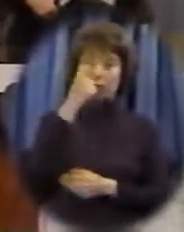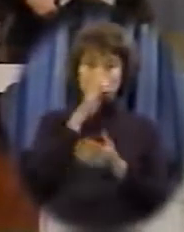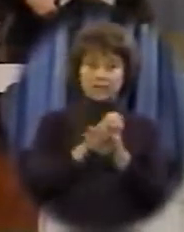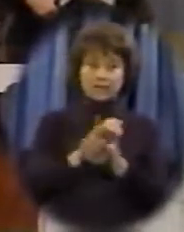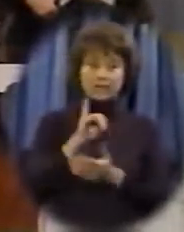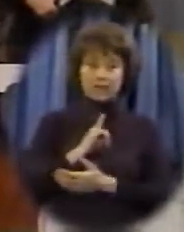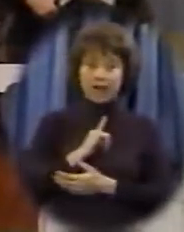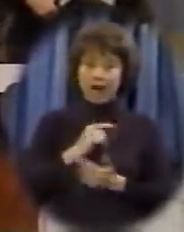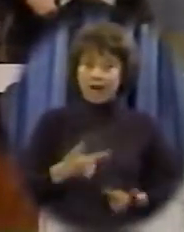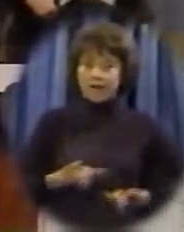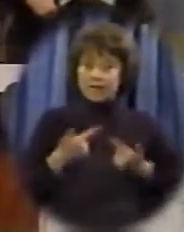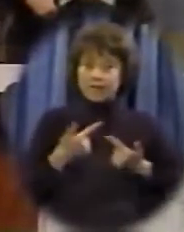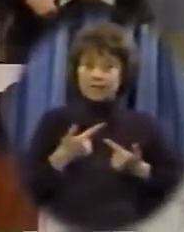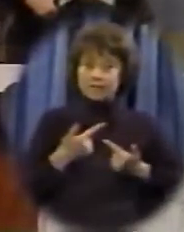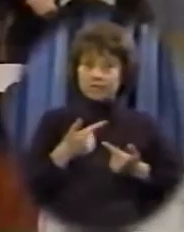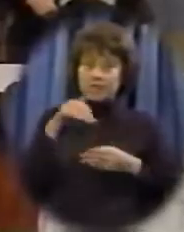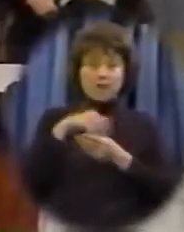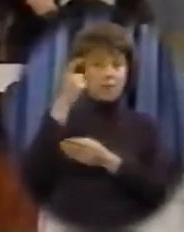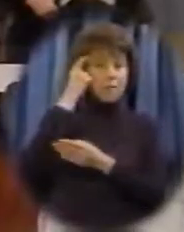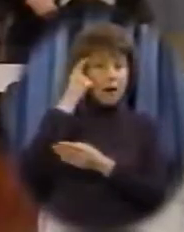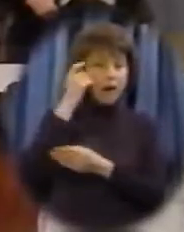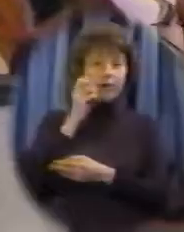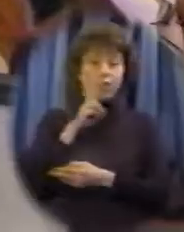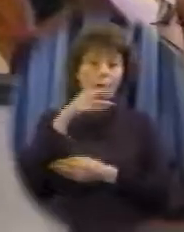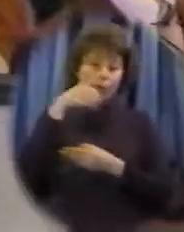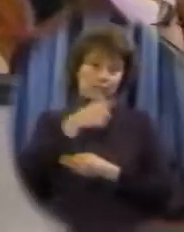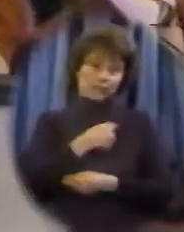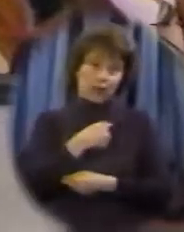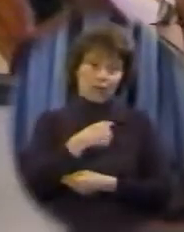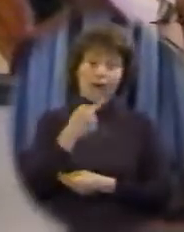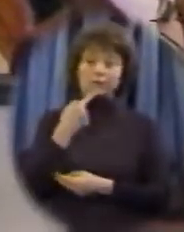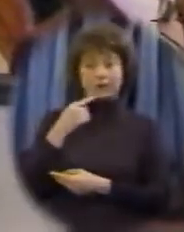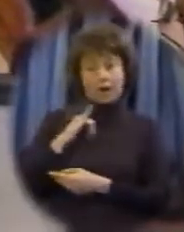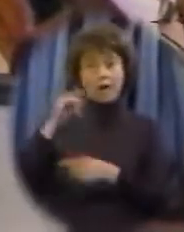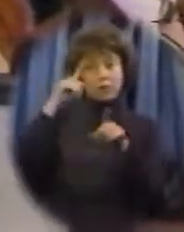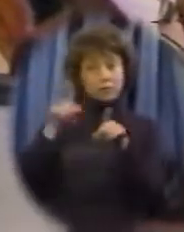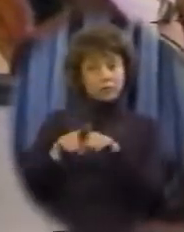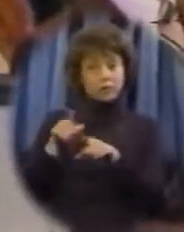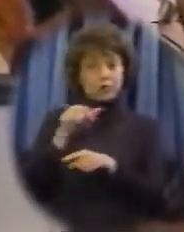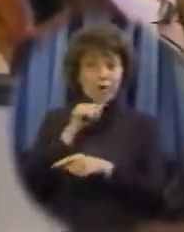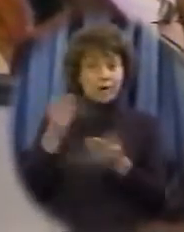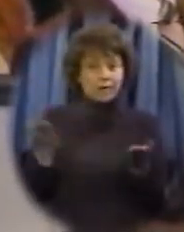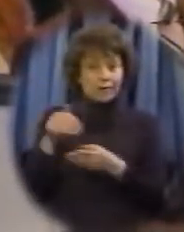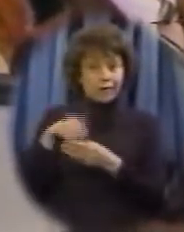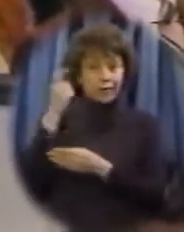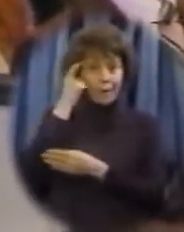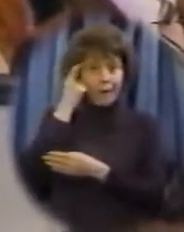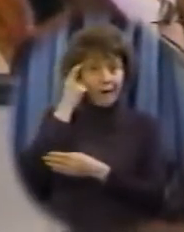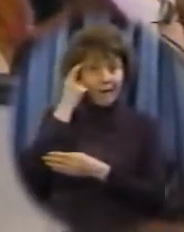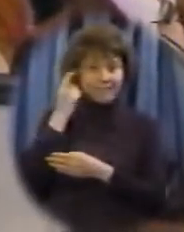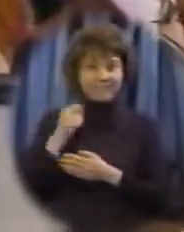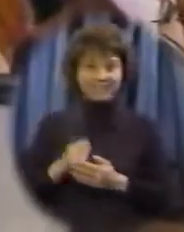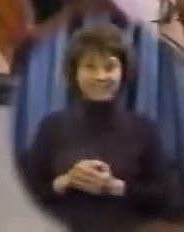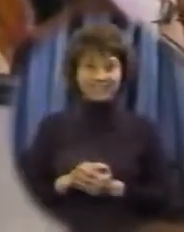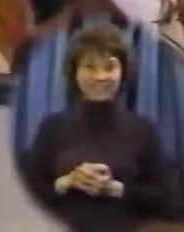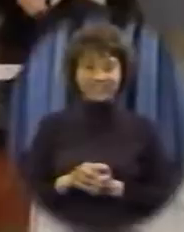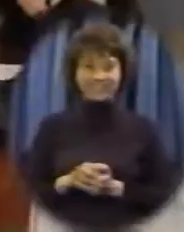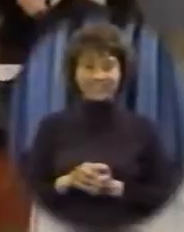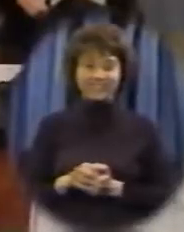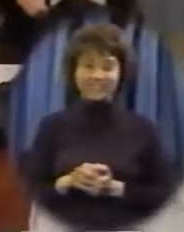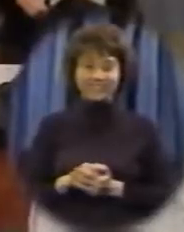I said, I'll admit the mind part of it. I don't know about your soul. I'll admit myself, I think you're a non-entity when it comes to